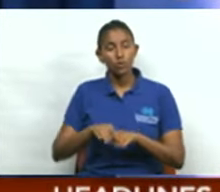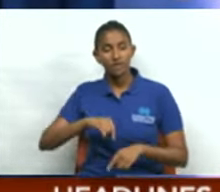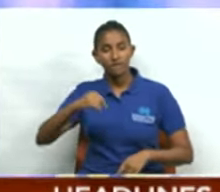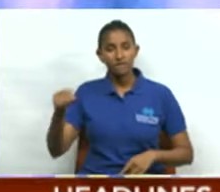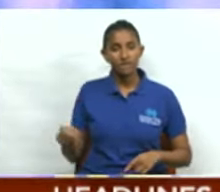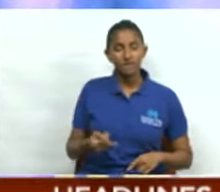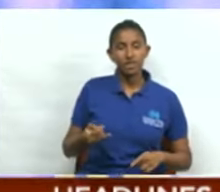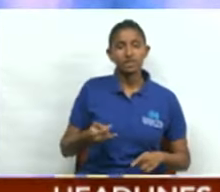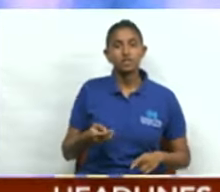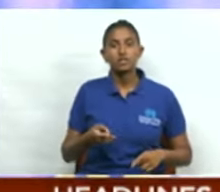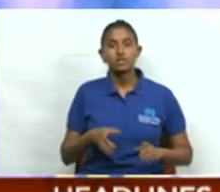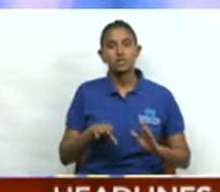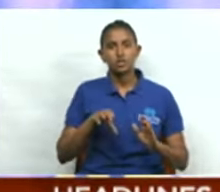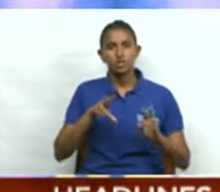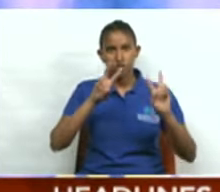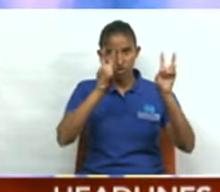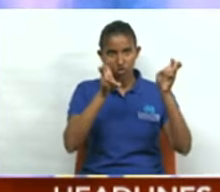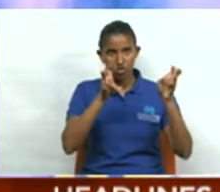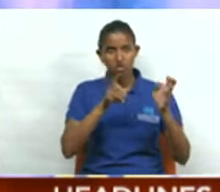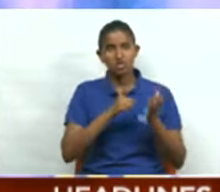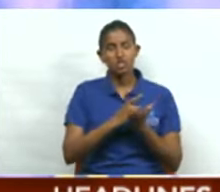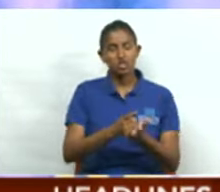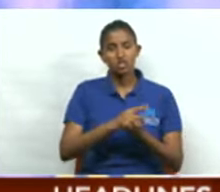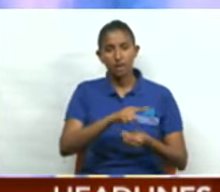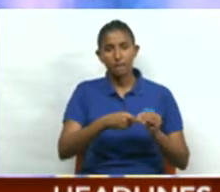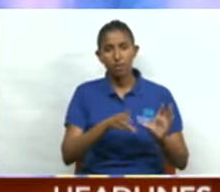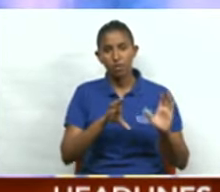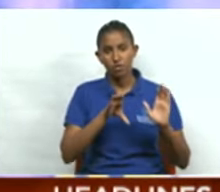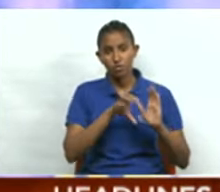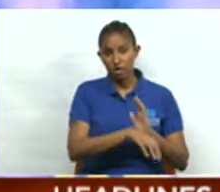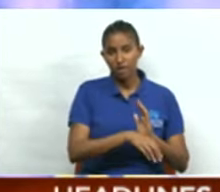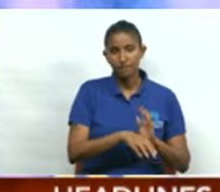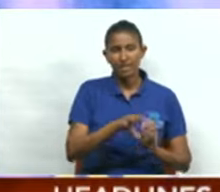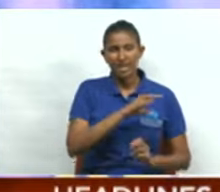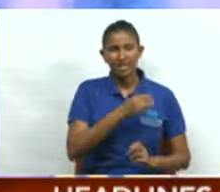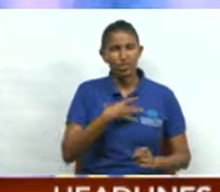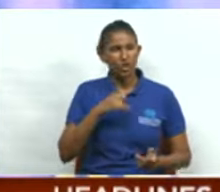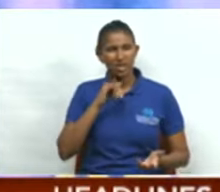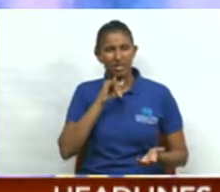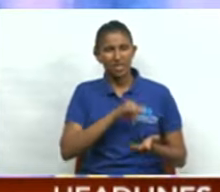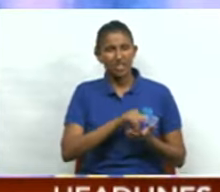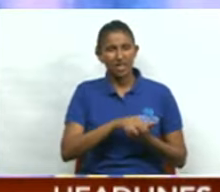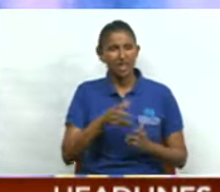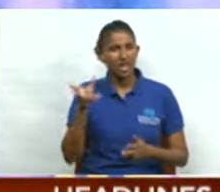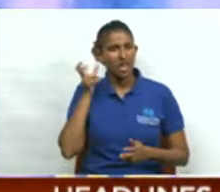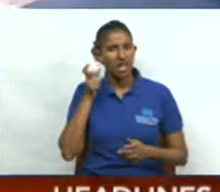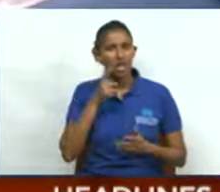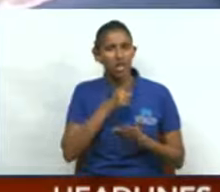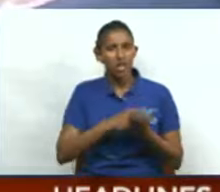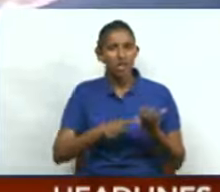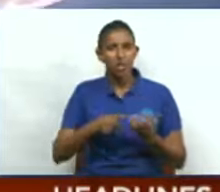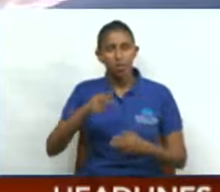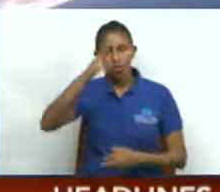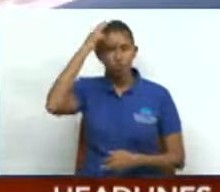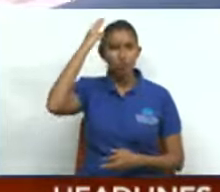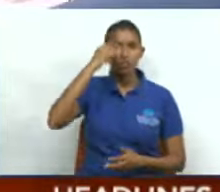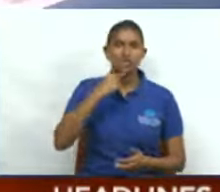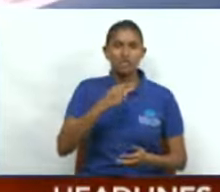opposition leader. Dr. Munilal says he was disturbed to hear Dr. Rowley describe a regional counterpart as, quote, Tropical